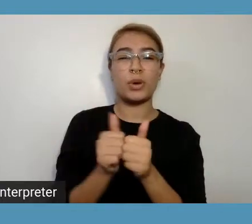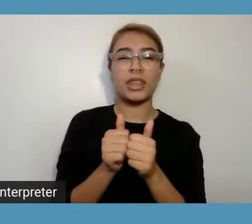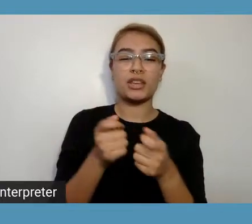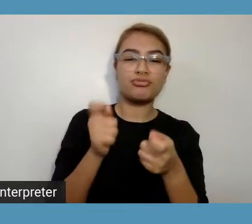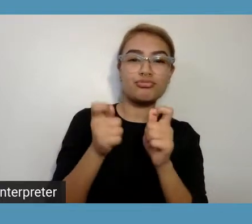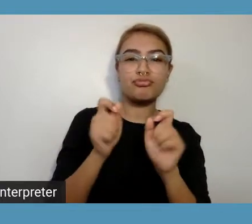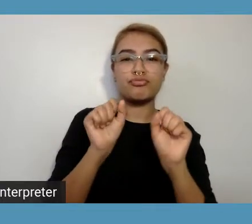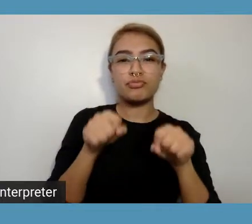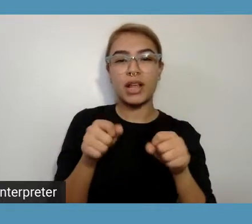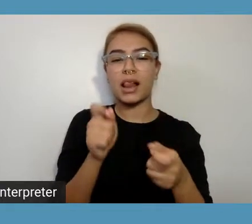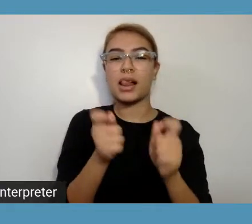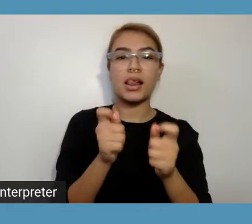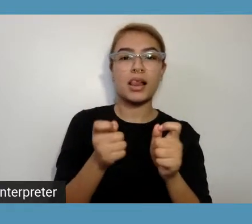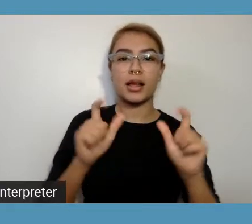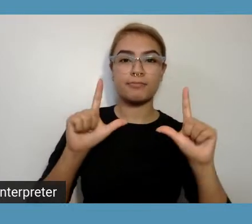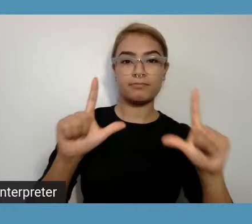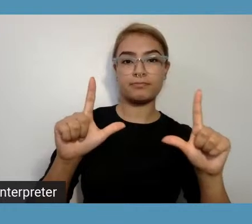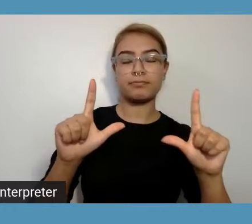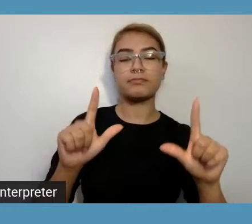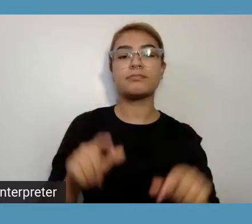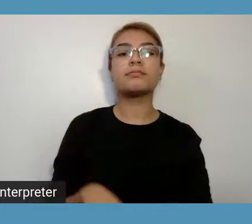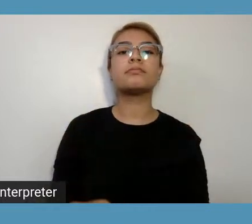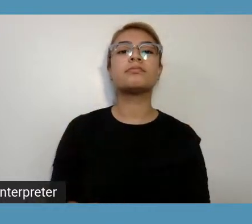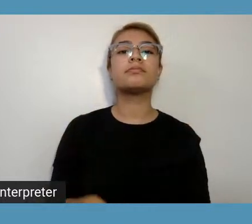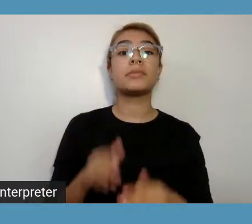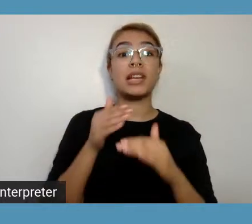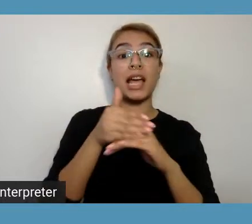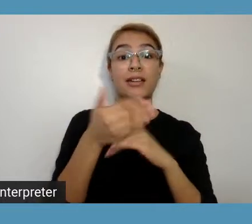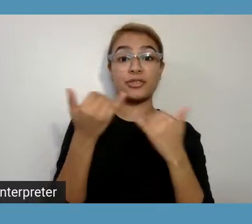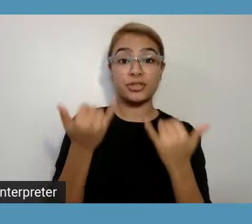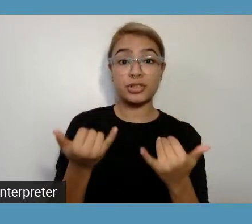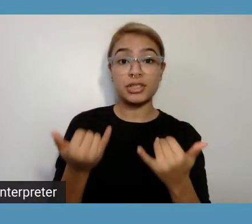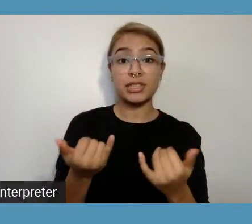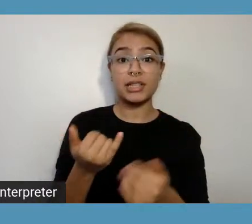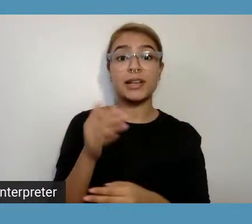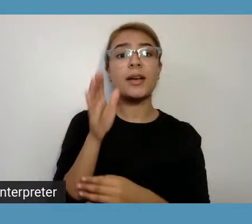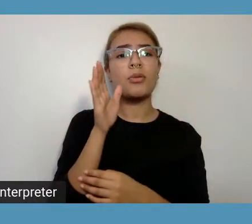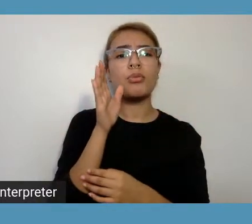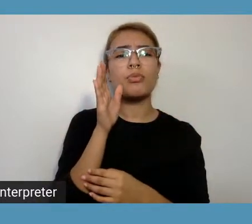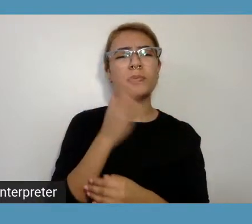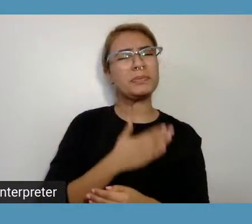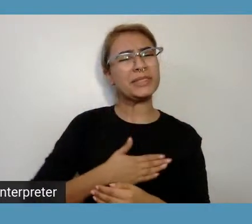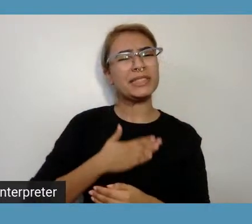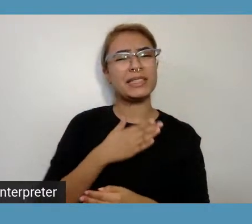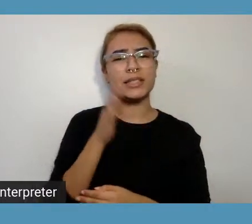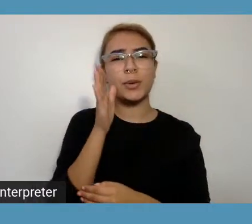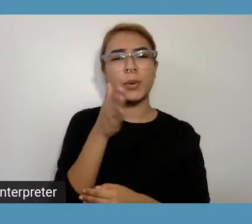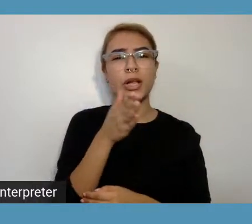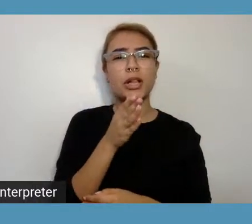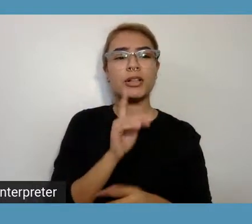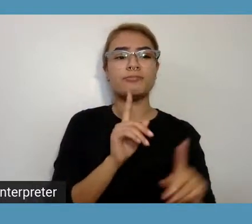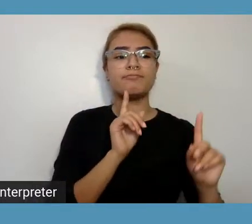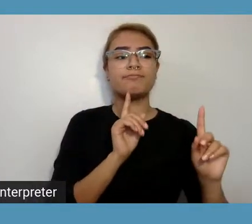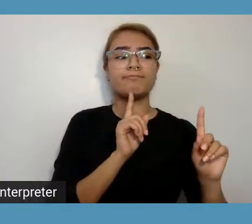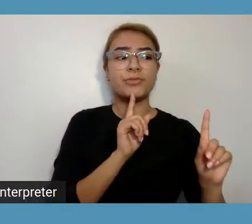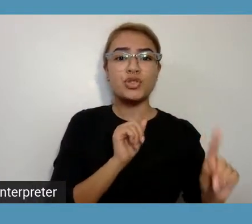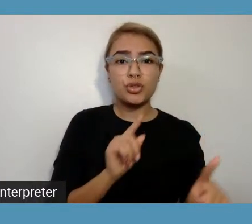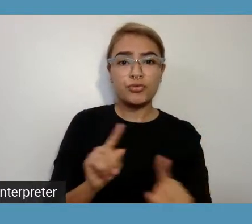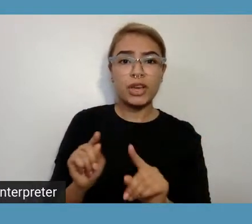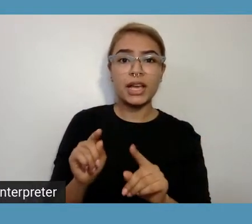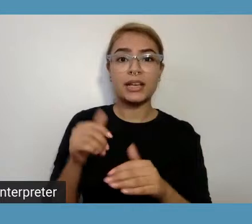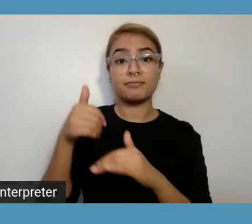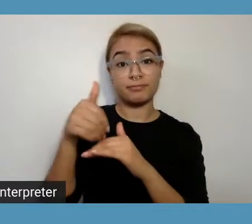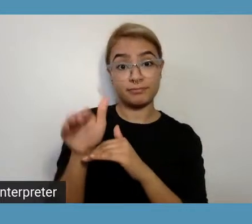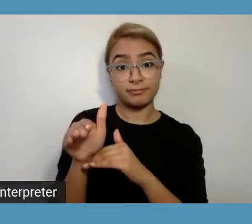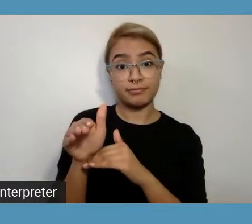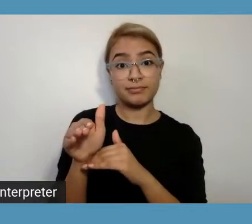your experience. Following today's program, we ask that you complete a short survey to give us feedback. We'll drop a link to the survey